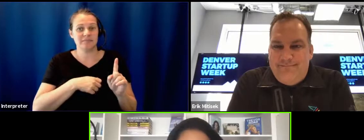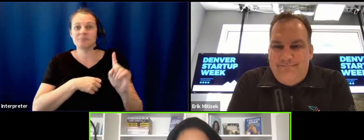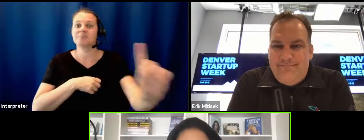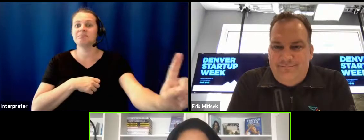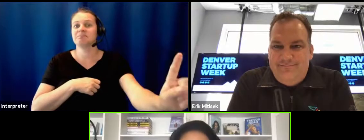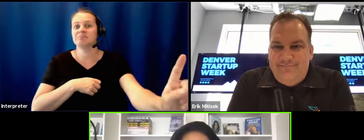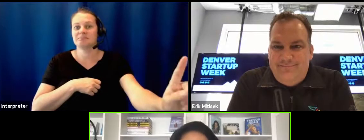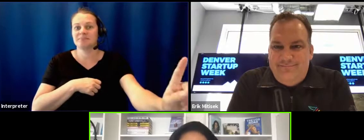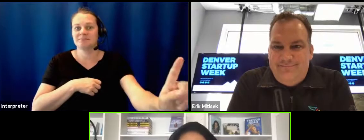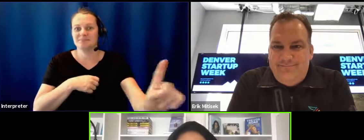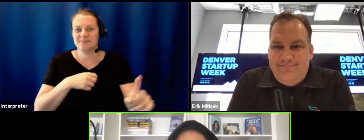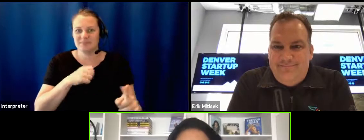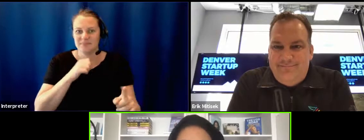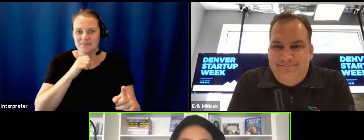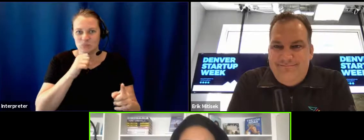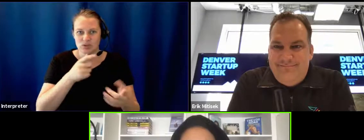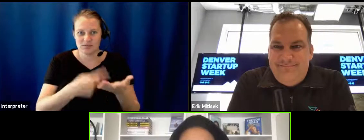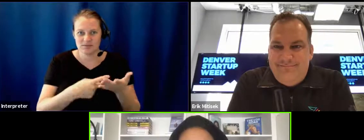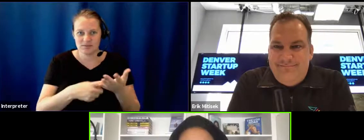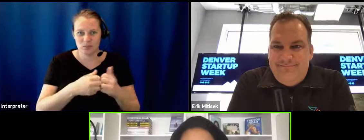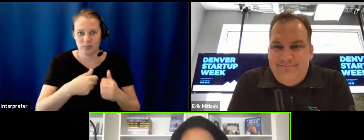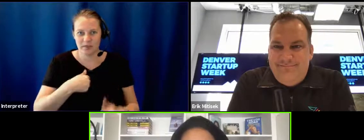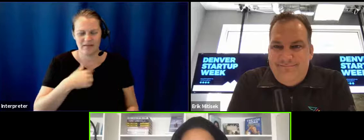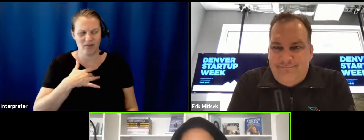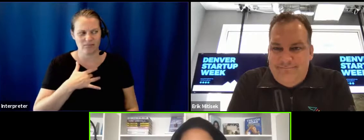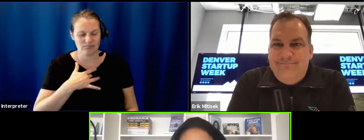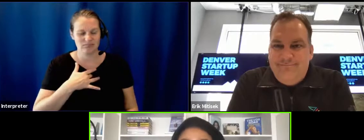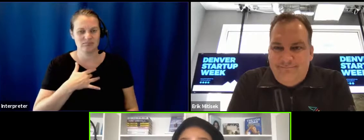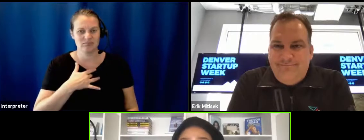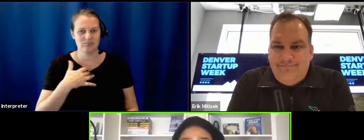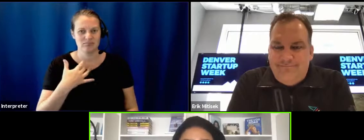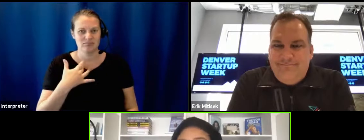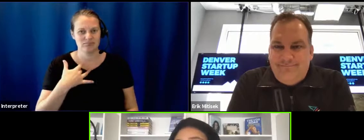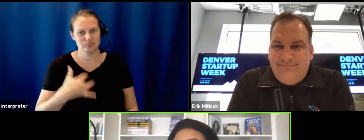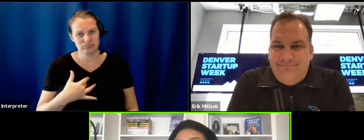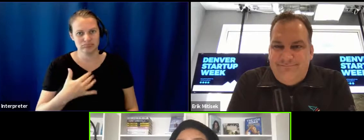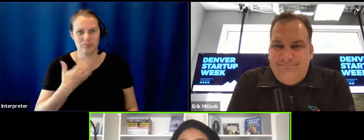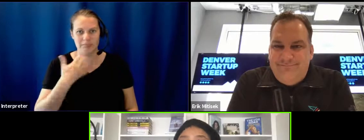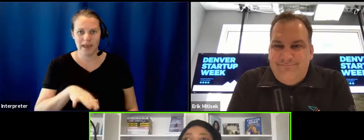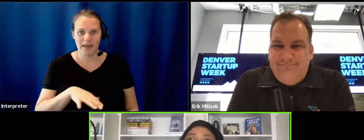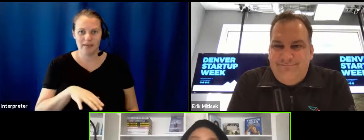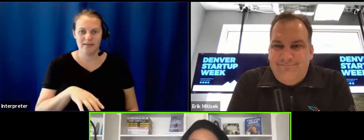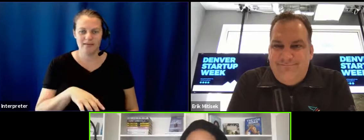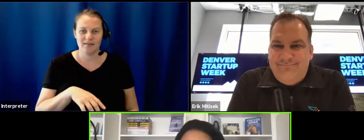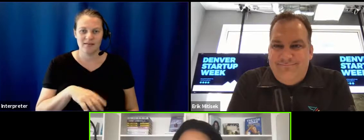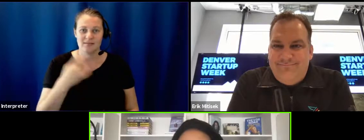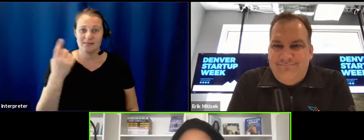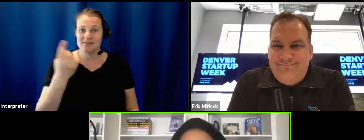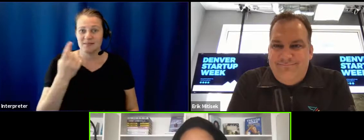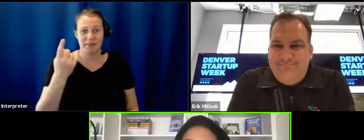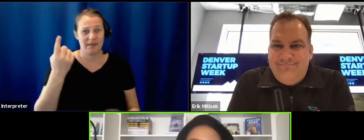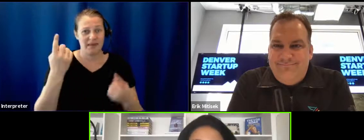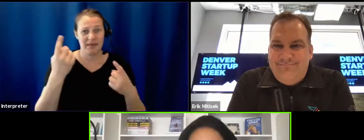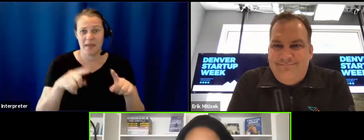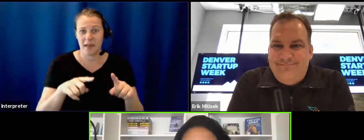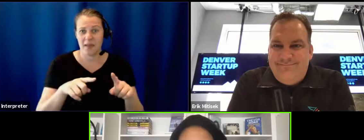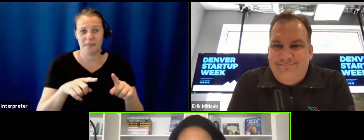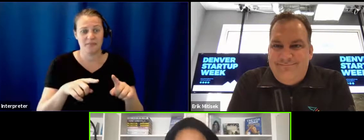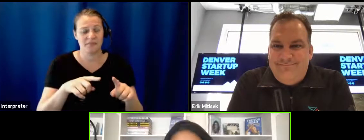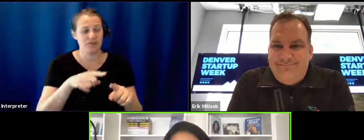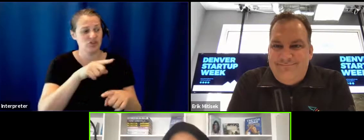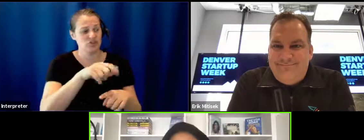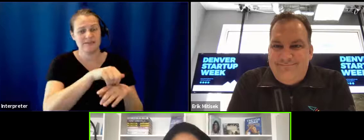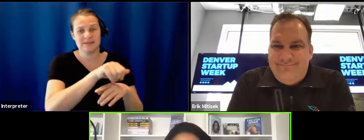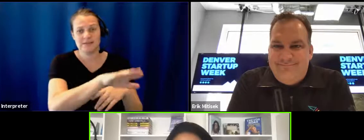And it felt bad. And something must have happened where somebody must have sent her something or she